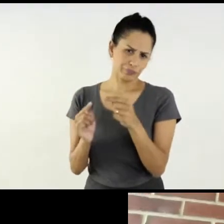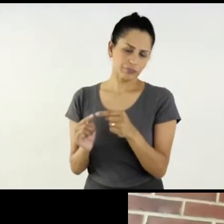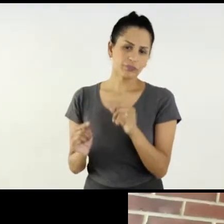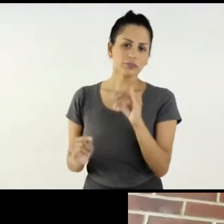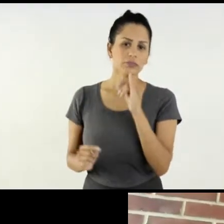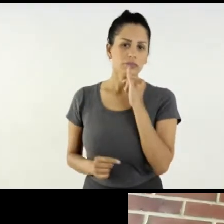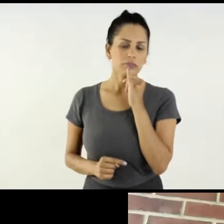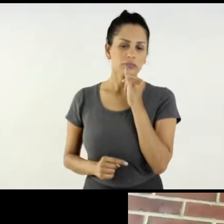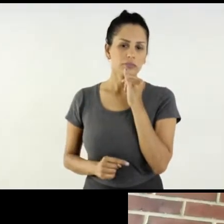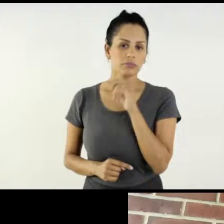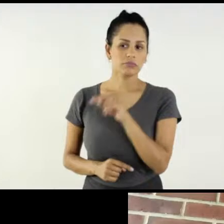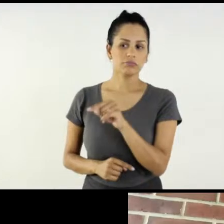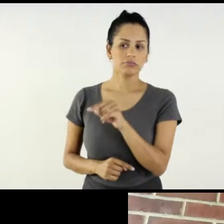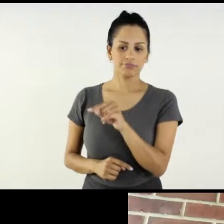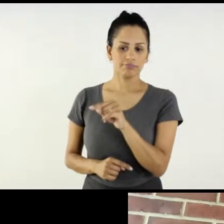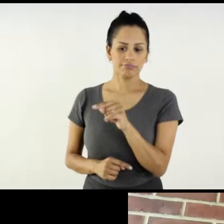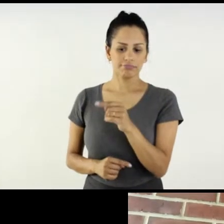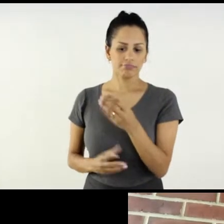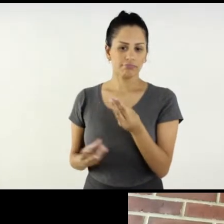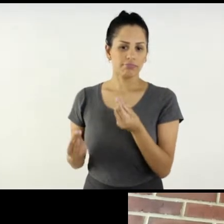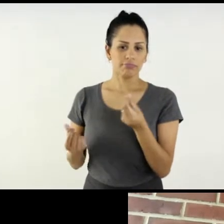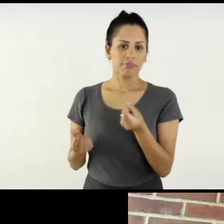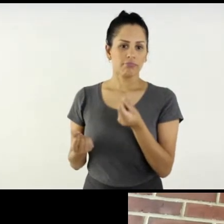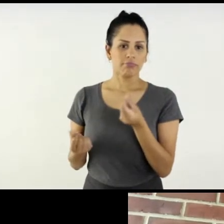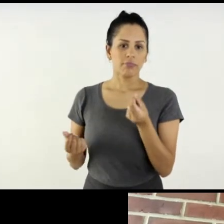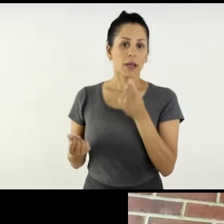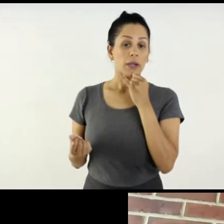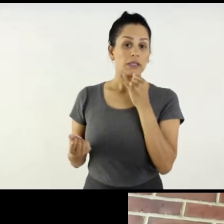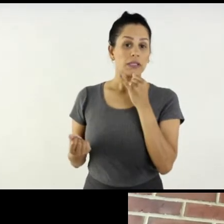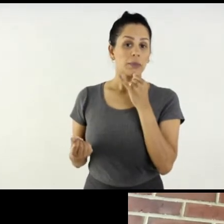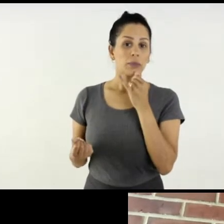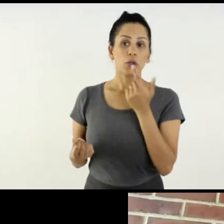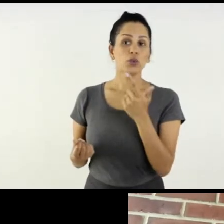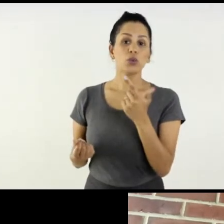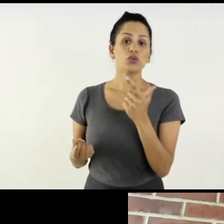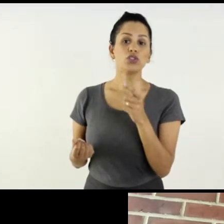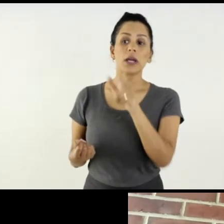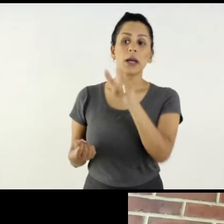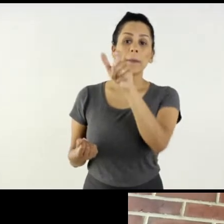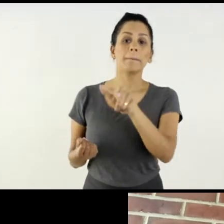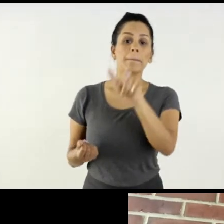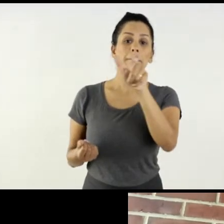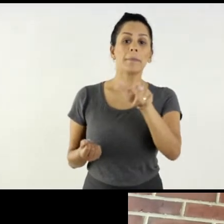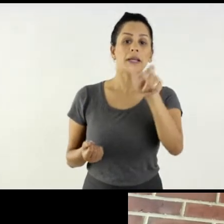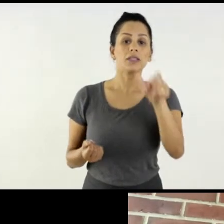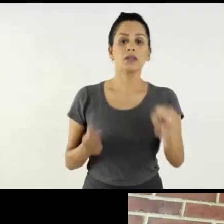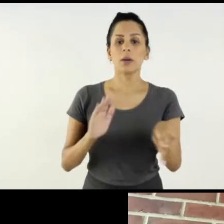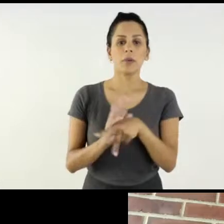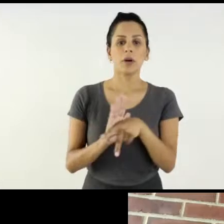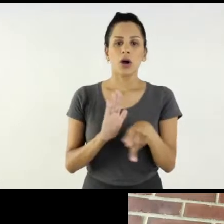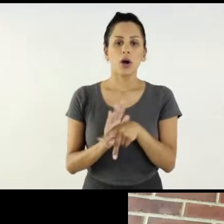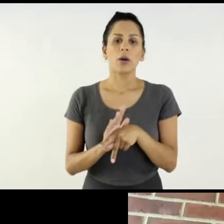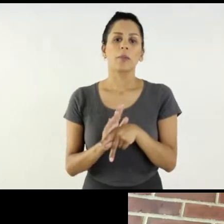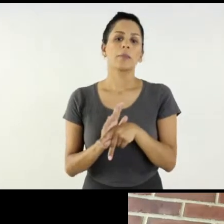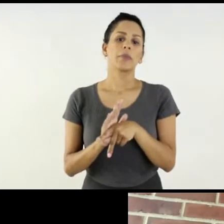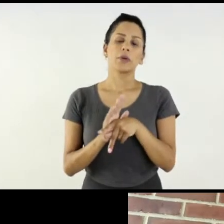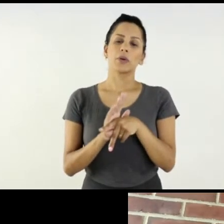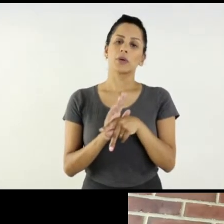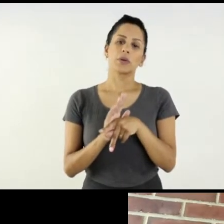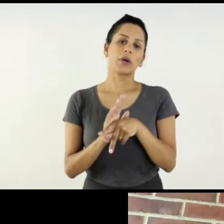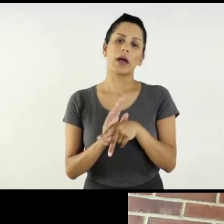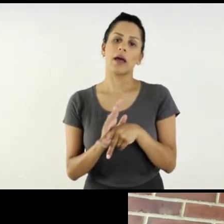the Ovulars. And they were working on occupied land. So that kind of lack of